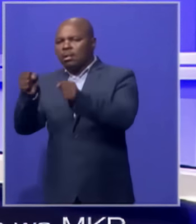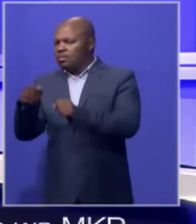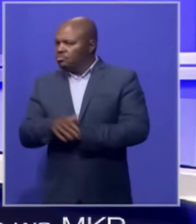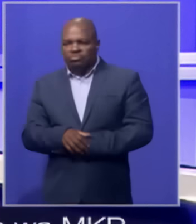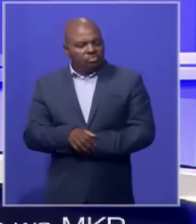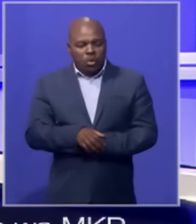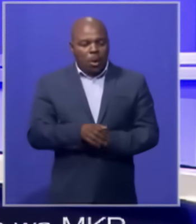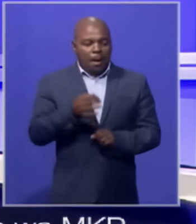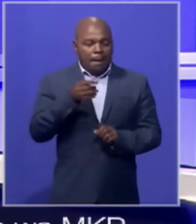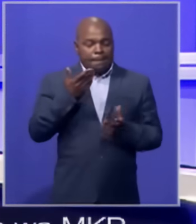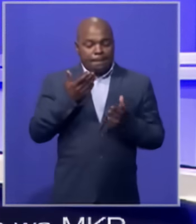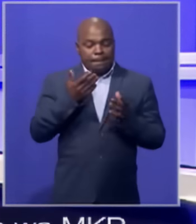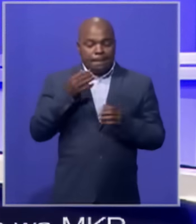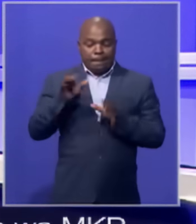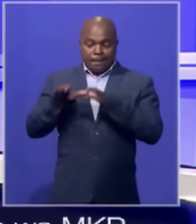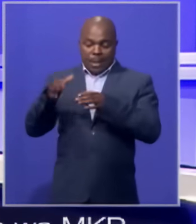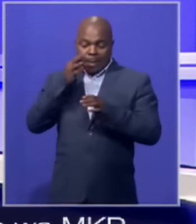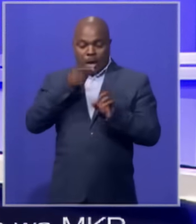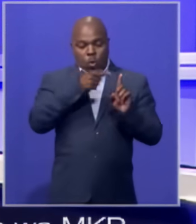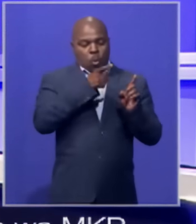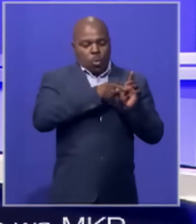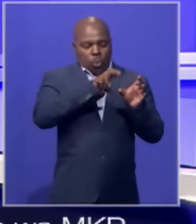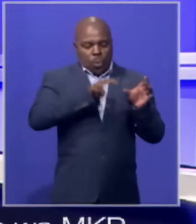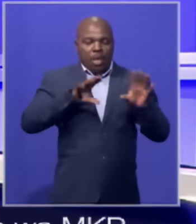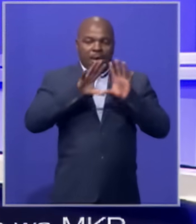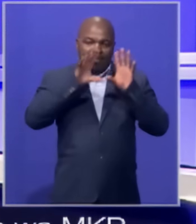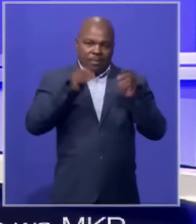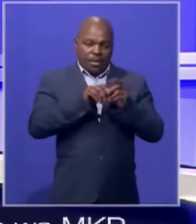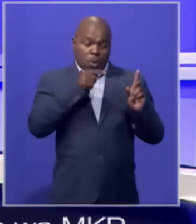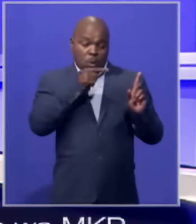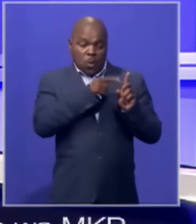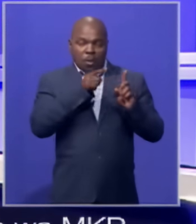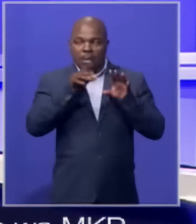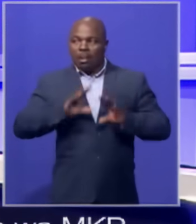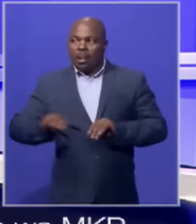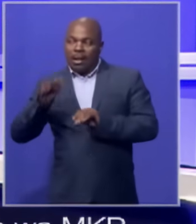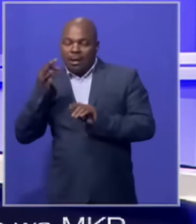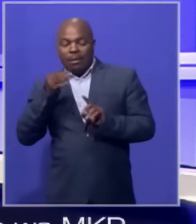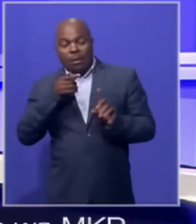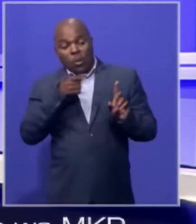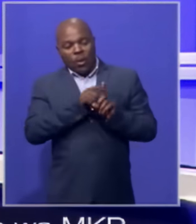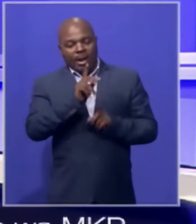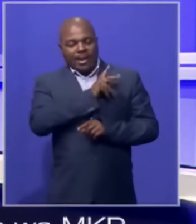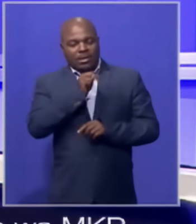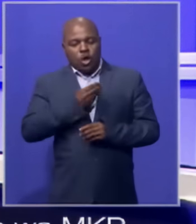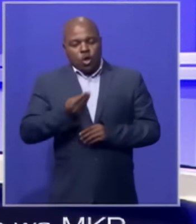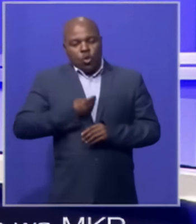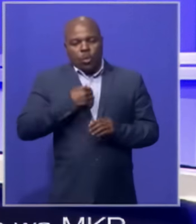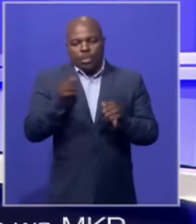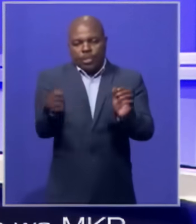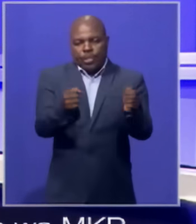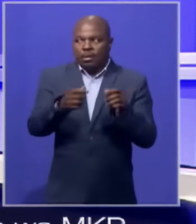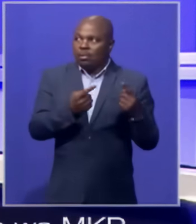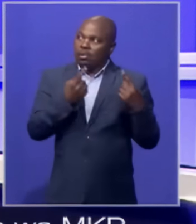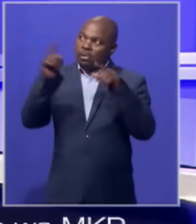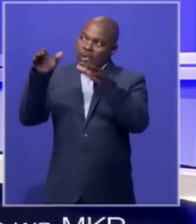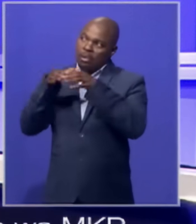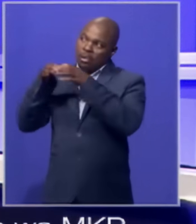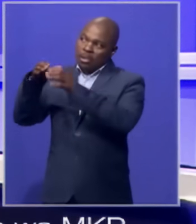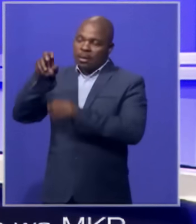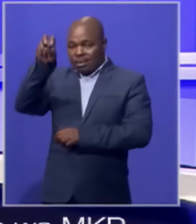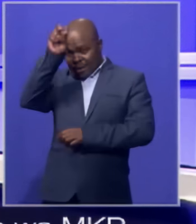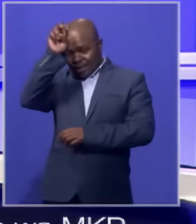ka moka ya mokgatlo wo. Zuma Zambutla go latofatša a rapile baswa go tšwa ka KwaZulu-Natal go ya go fiwa tlhahlo ka Russia bjalo ka bahlankedi